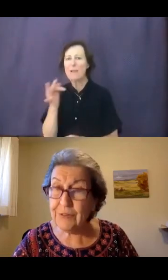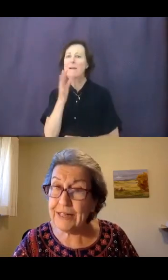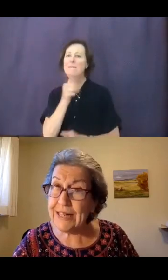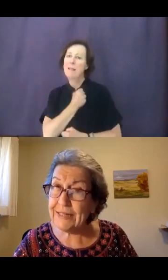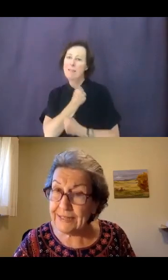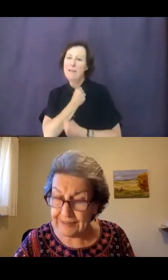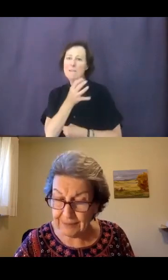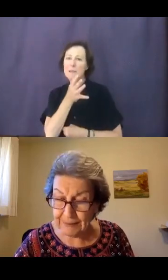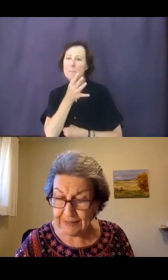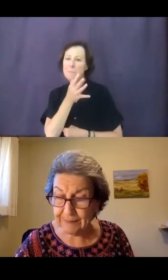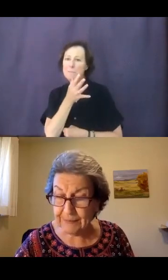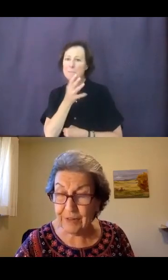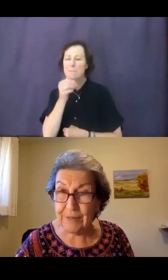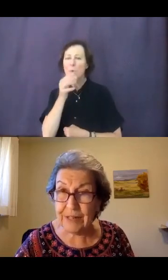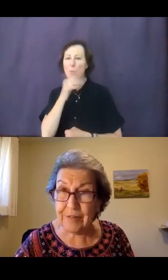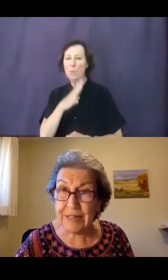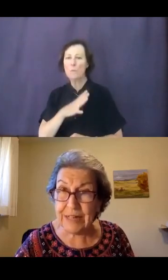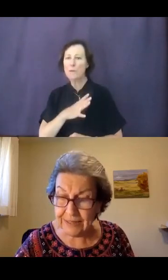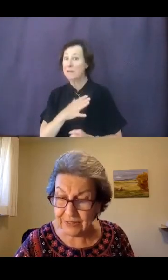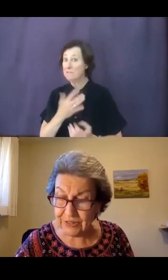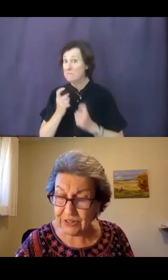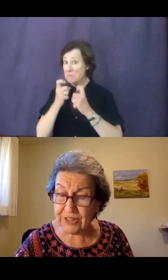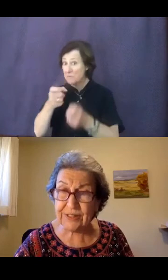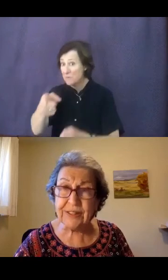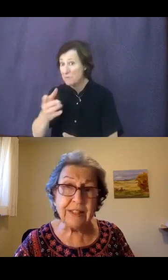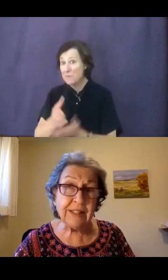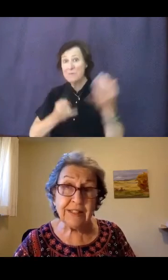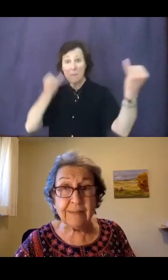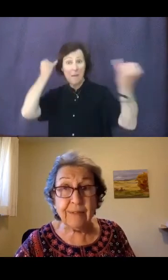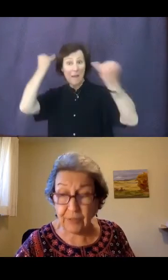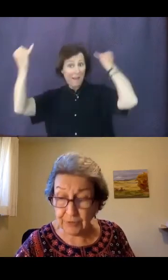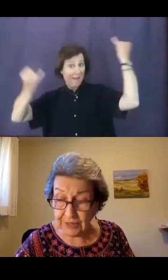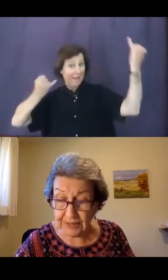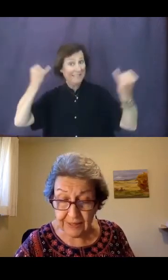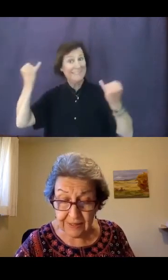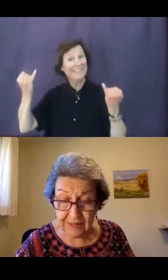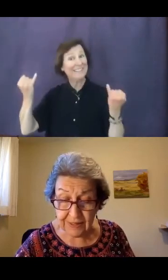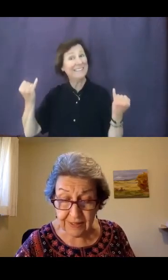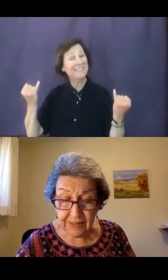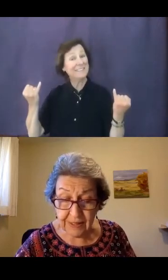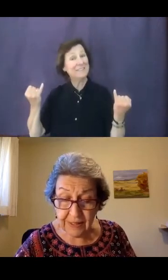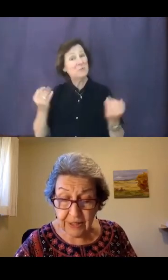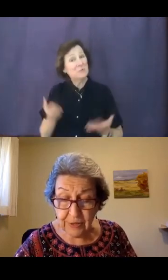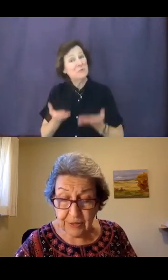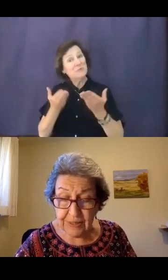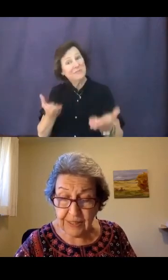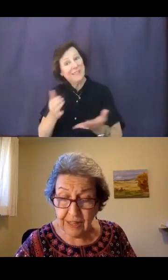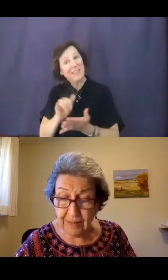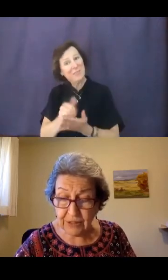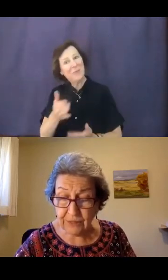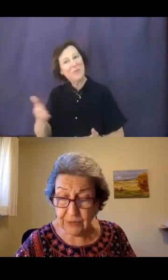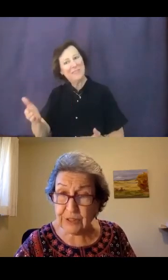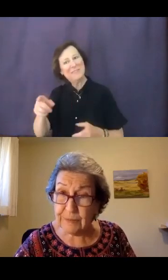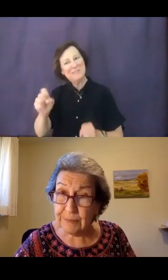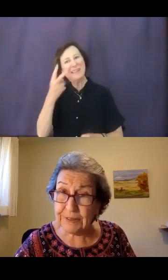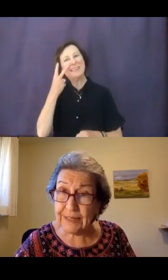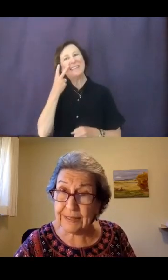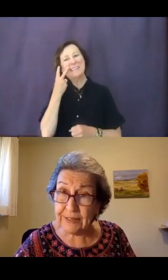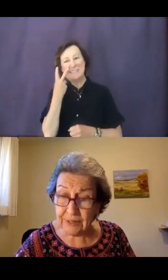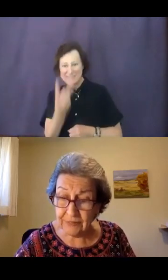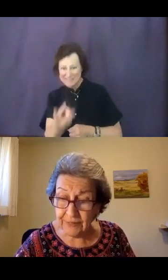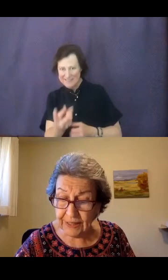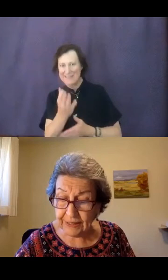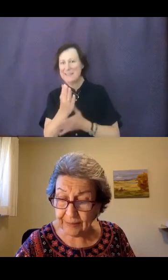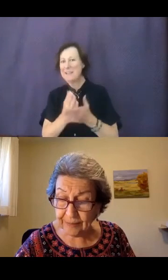give you any ideas about something you might create to suggest some of those things? You can see how much a few simple